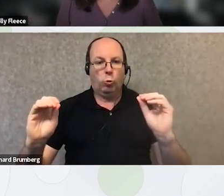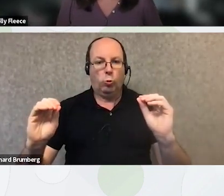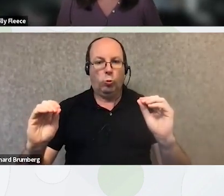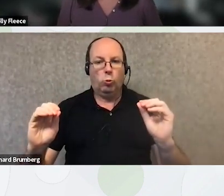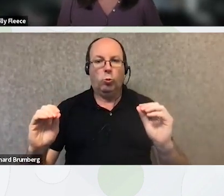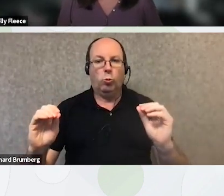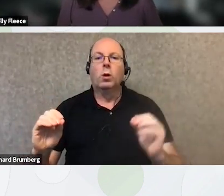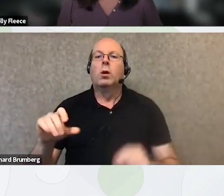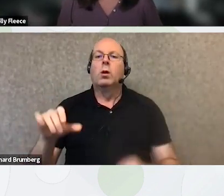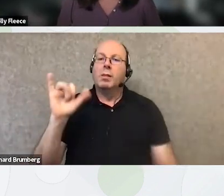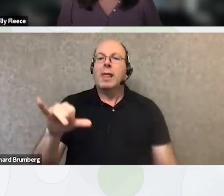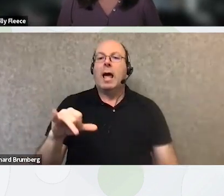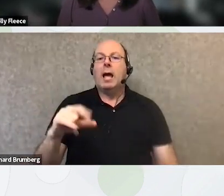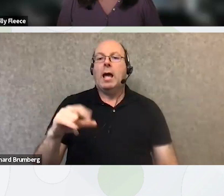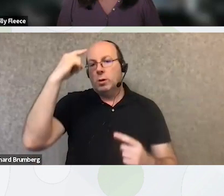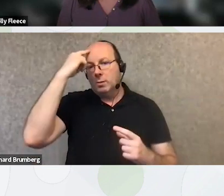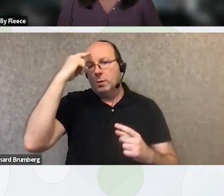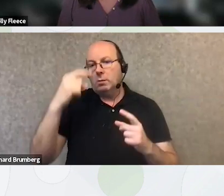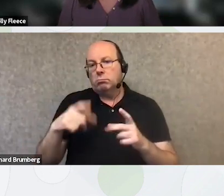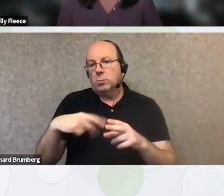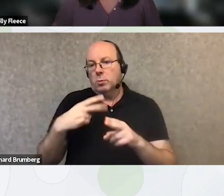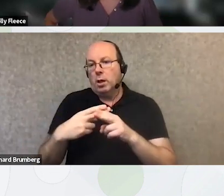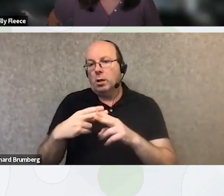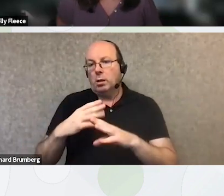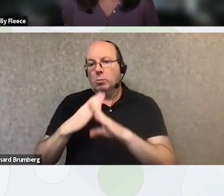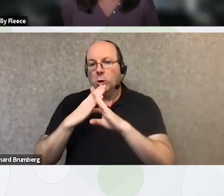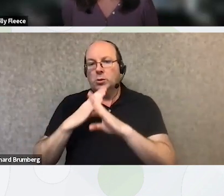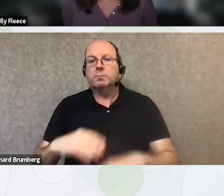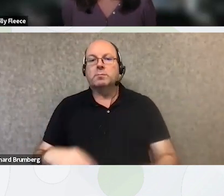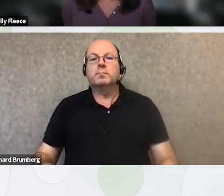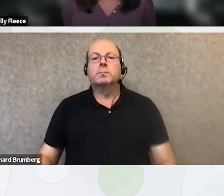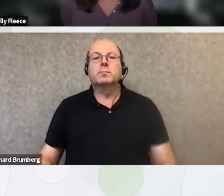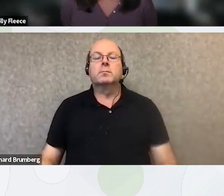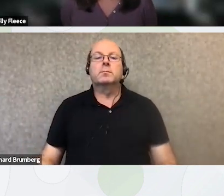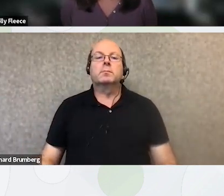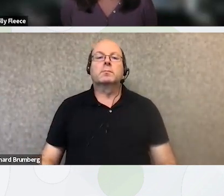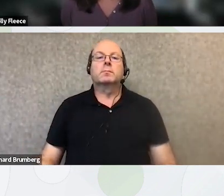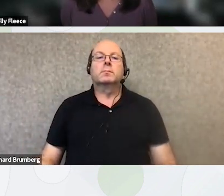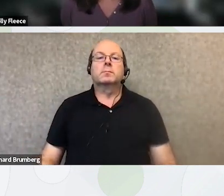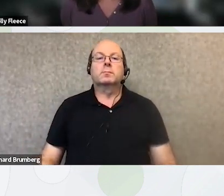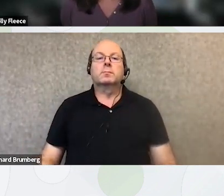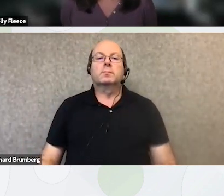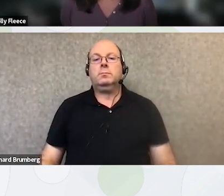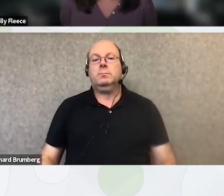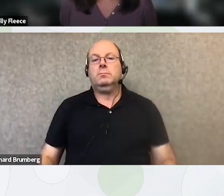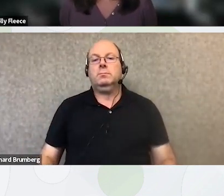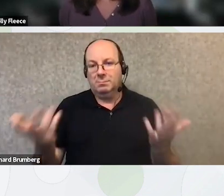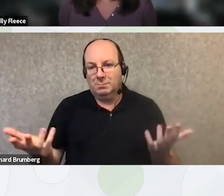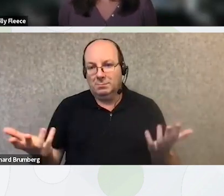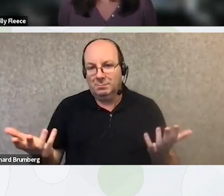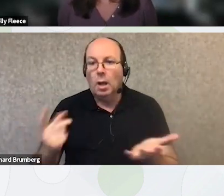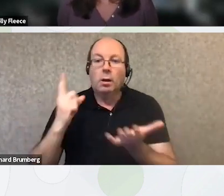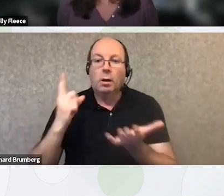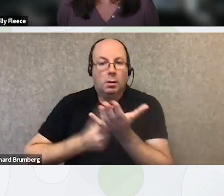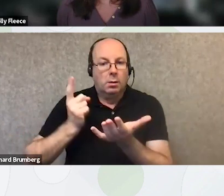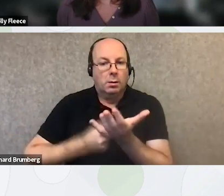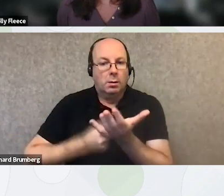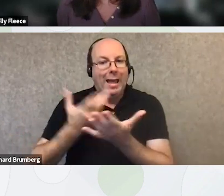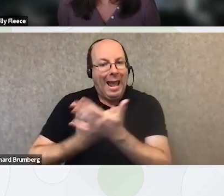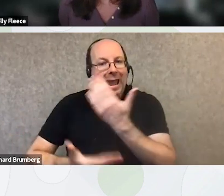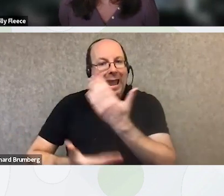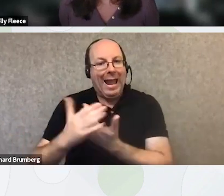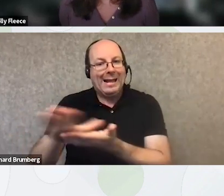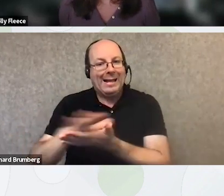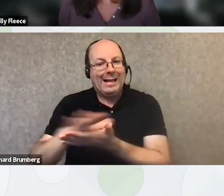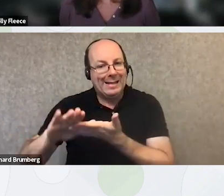about transmission-based precautions. And I would be remiss in this talk without discussing hand hygiene. And